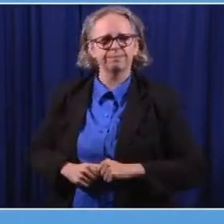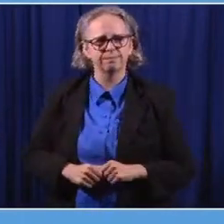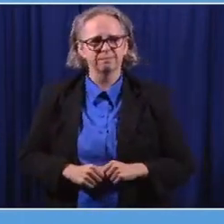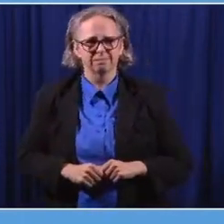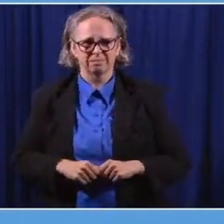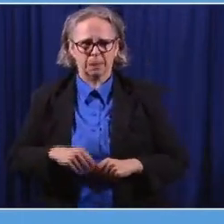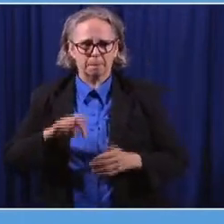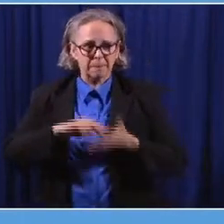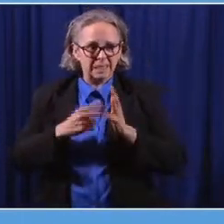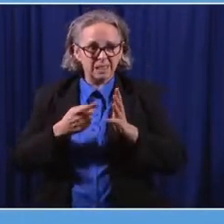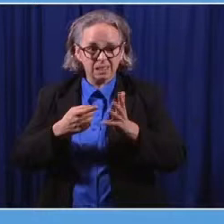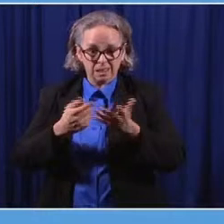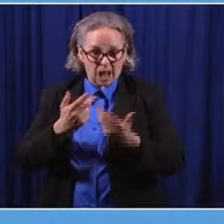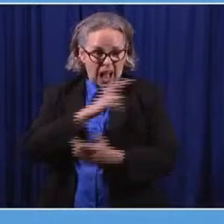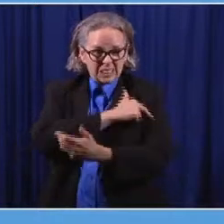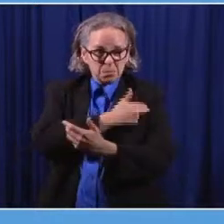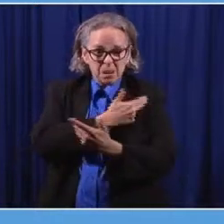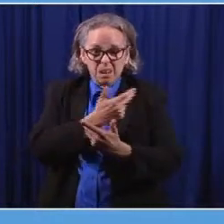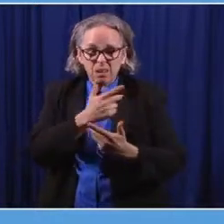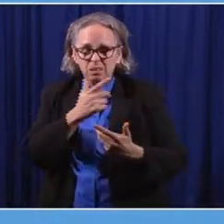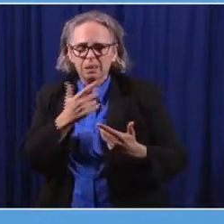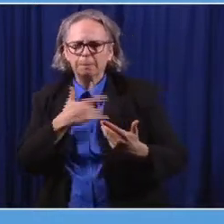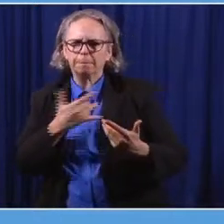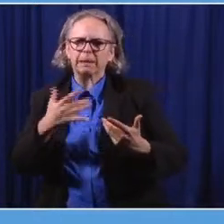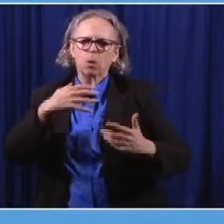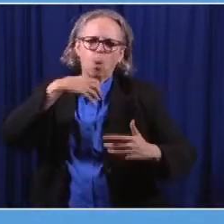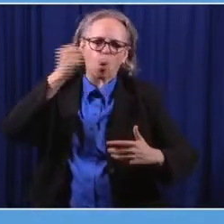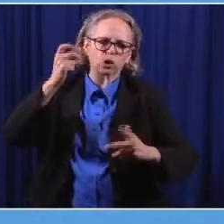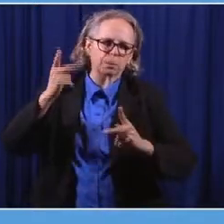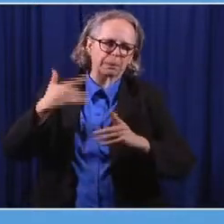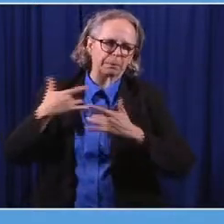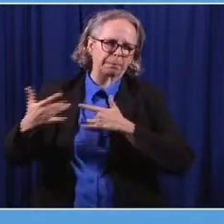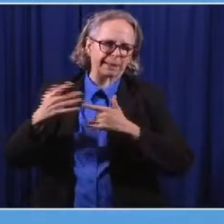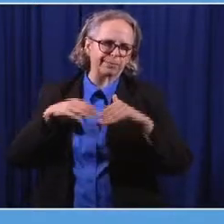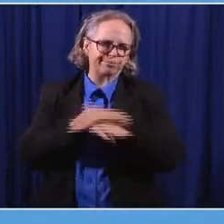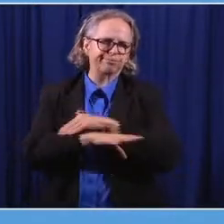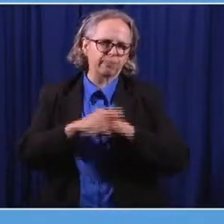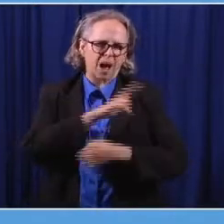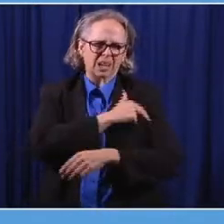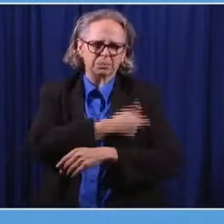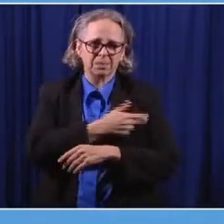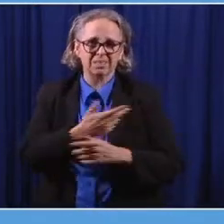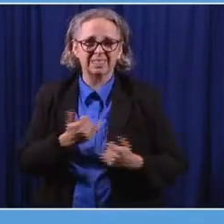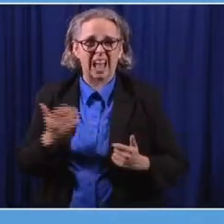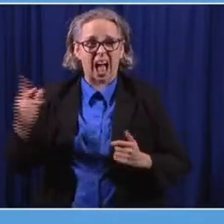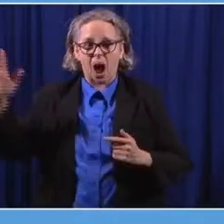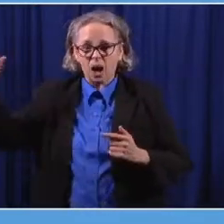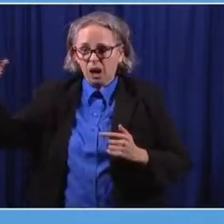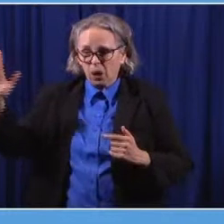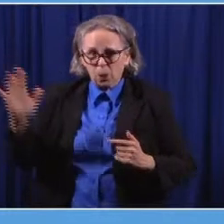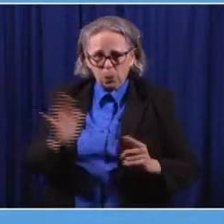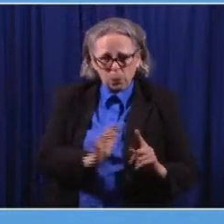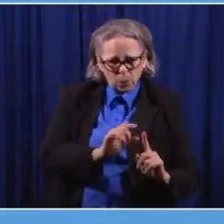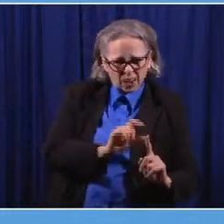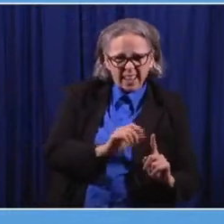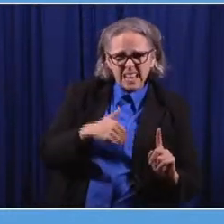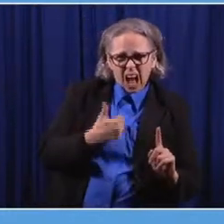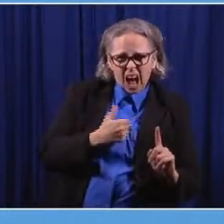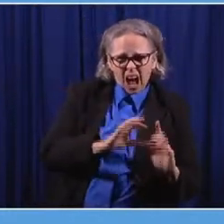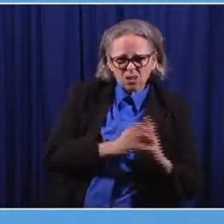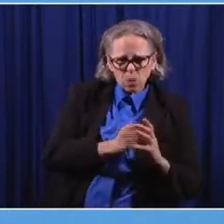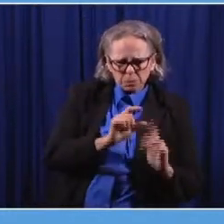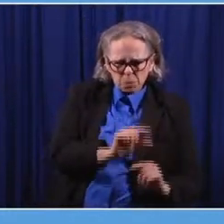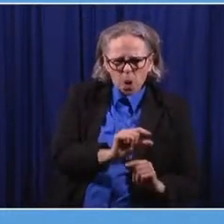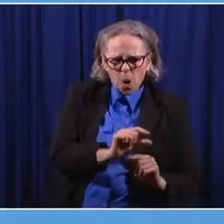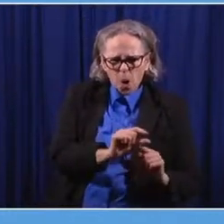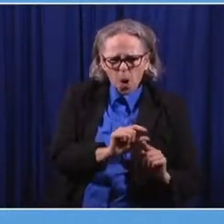older individuals, but also note the youngest. So the youngest 5%, 0 to 4, 5%